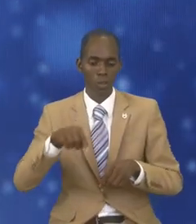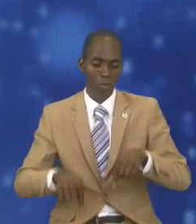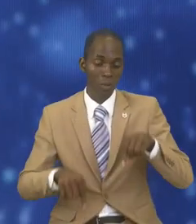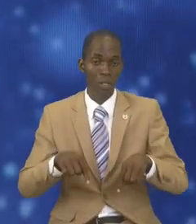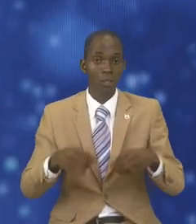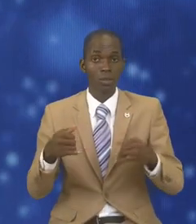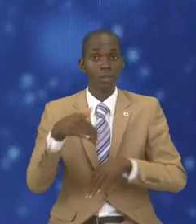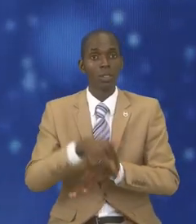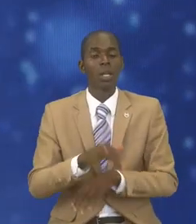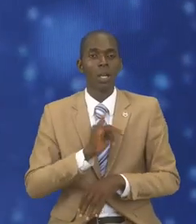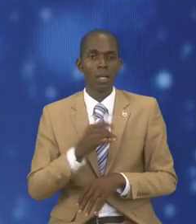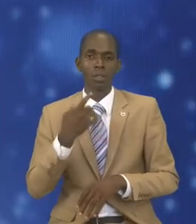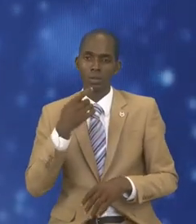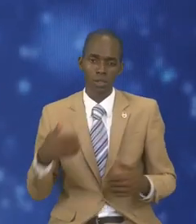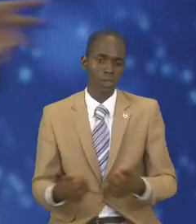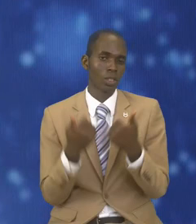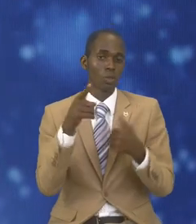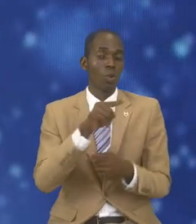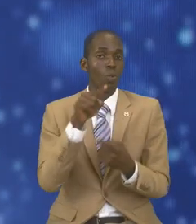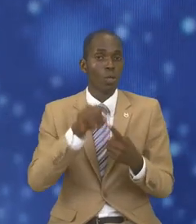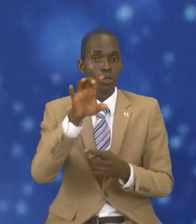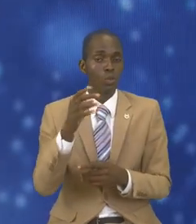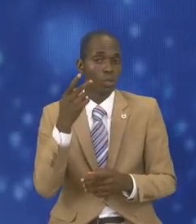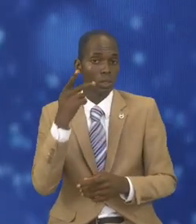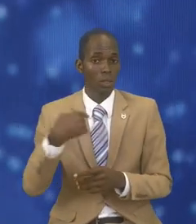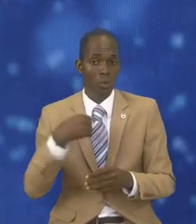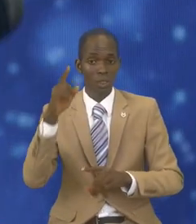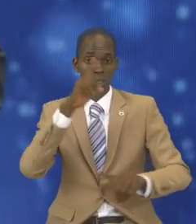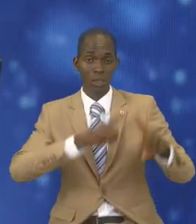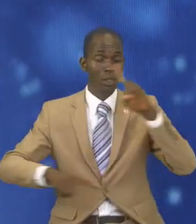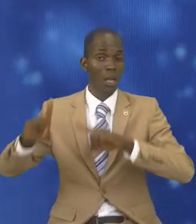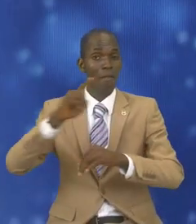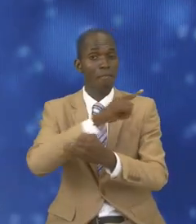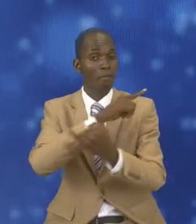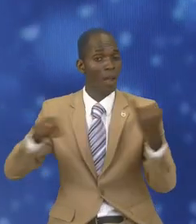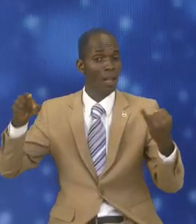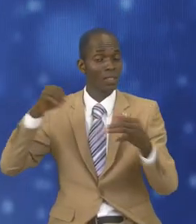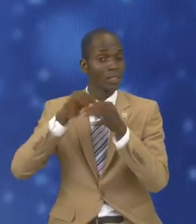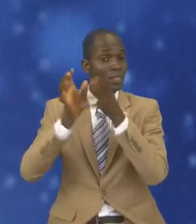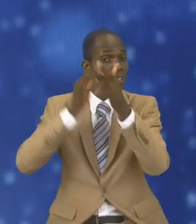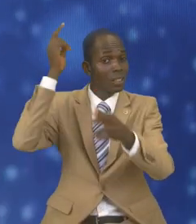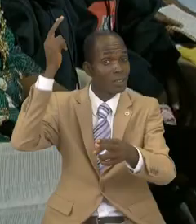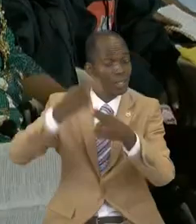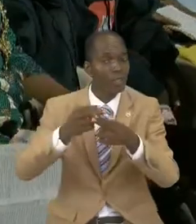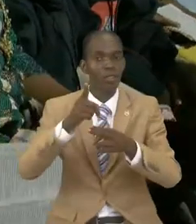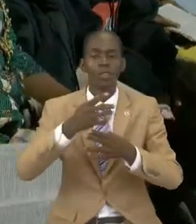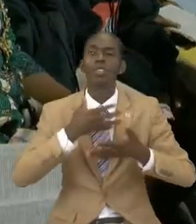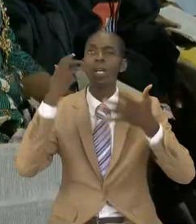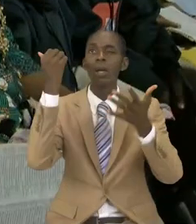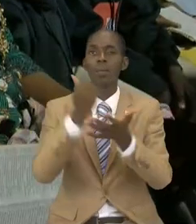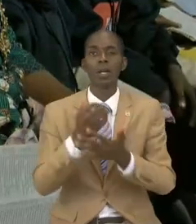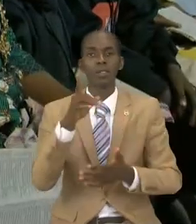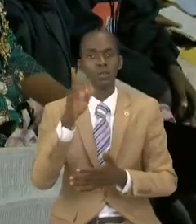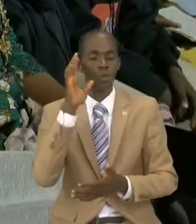I challenge you. When you hear that final amen, rise up and walk, that miracle will be there. Look at